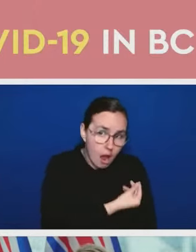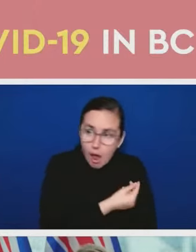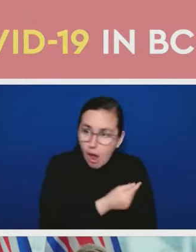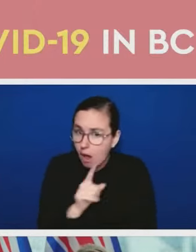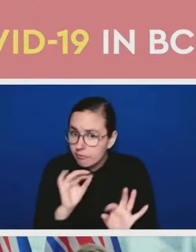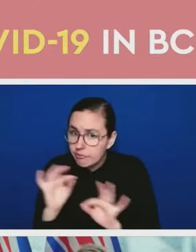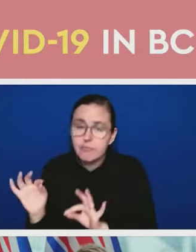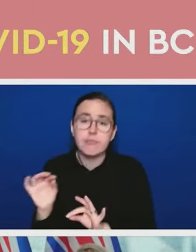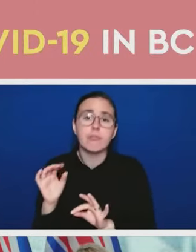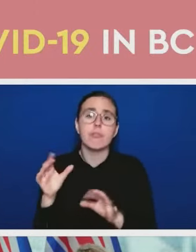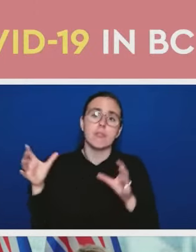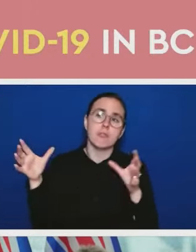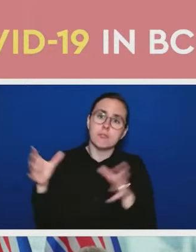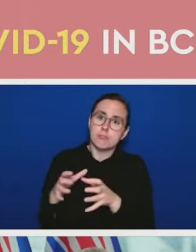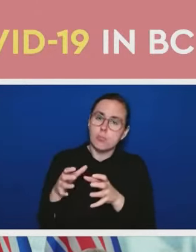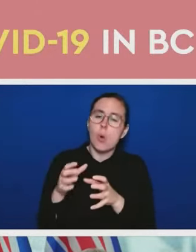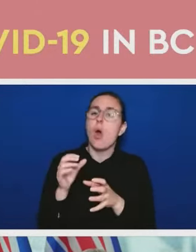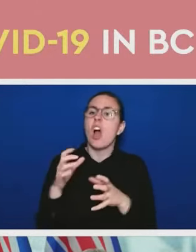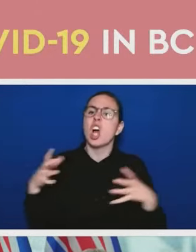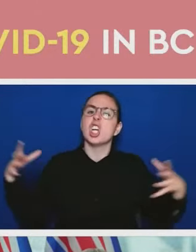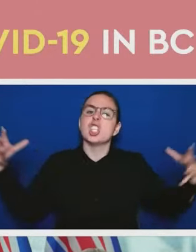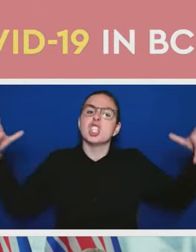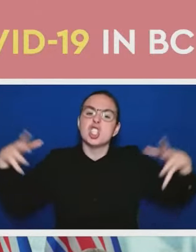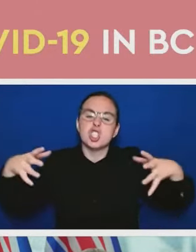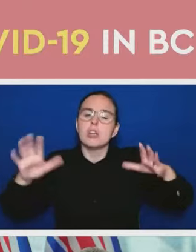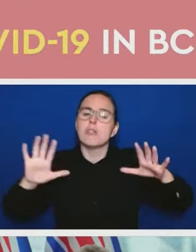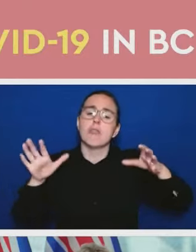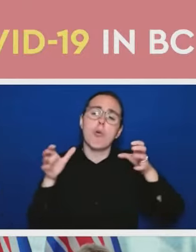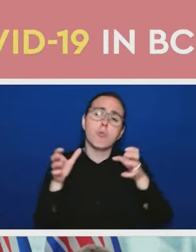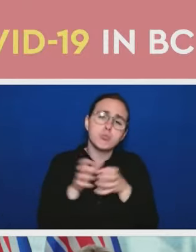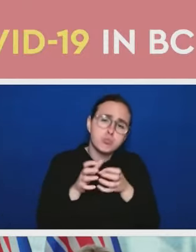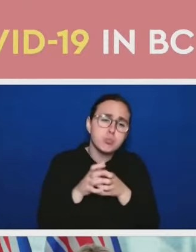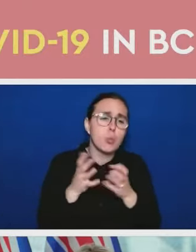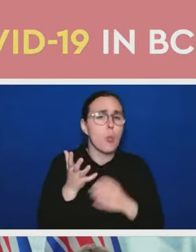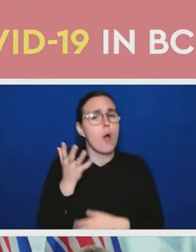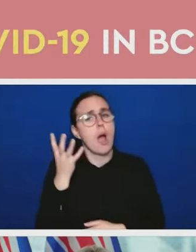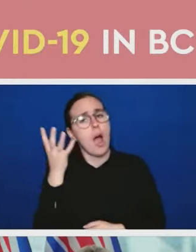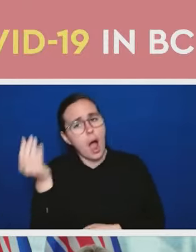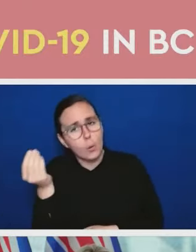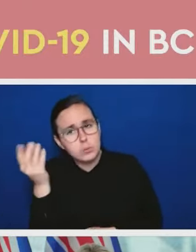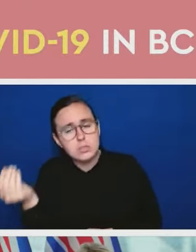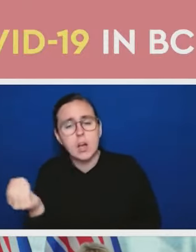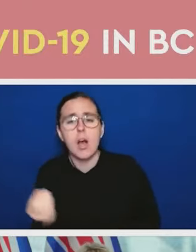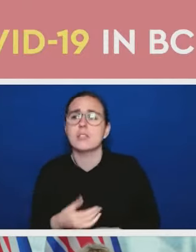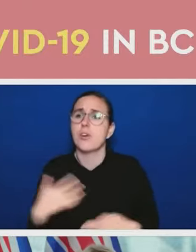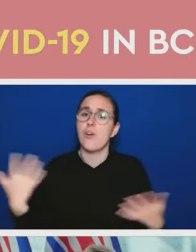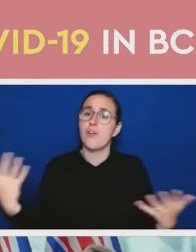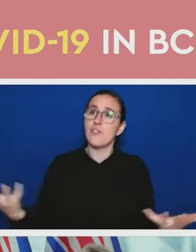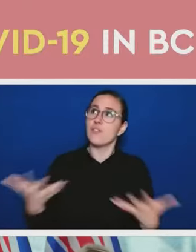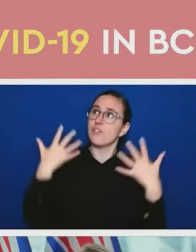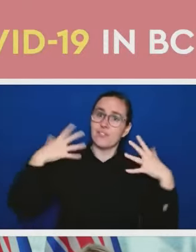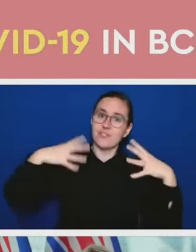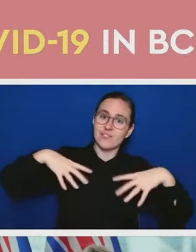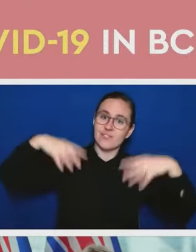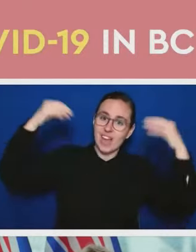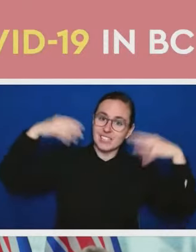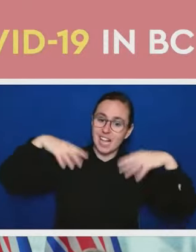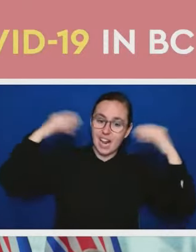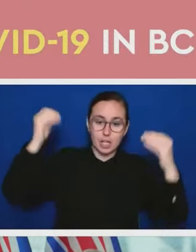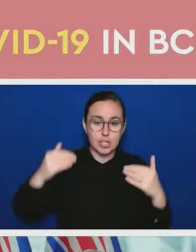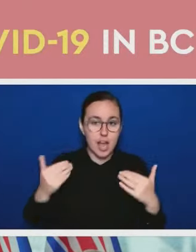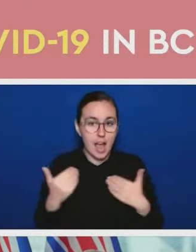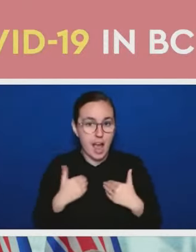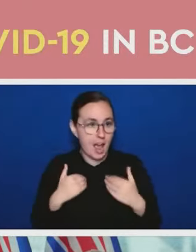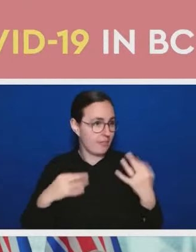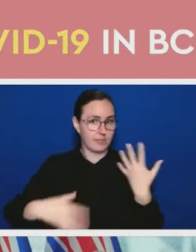We can meet outside. We can pay attention to ventilation and open spaces and airflow. And that's something we're doing in our schools